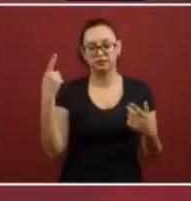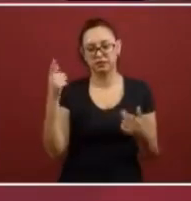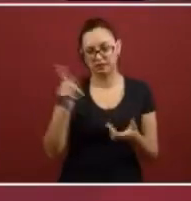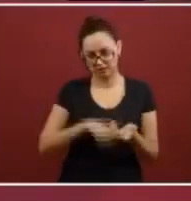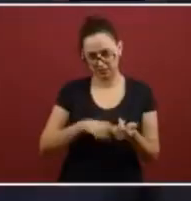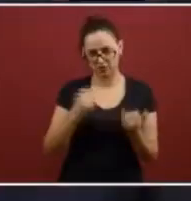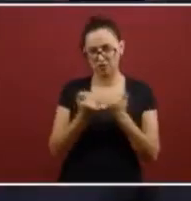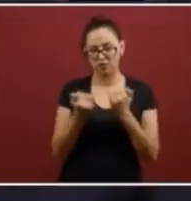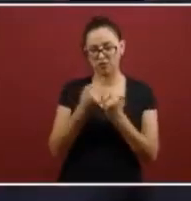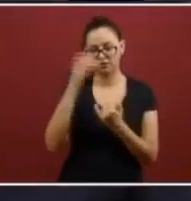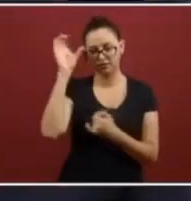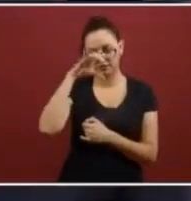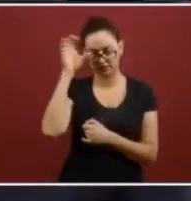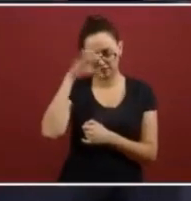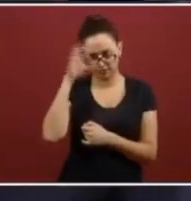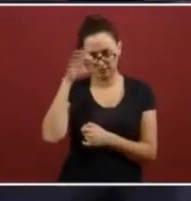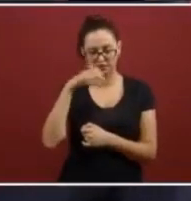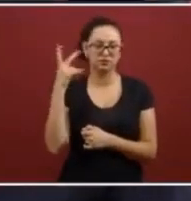Políticas, politics